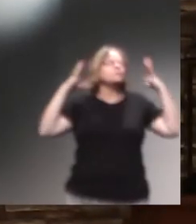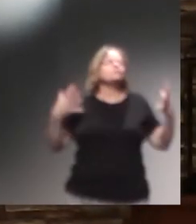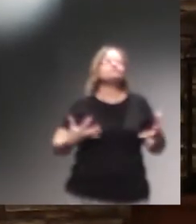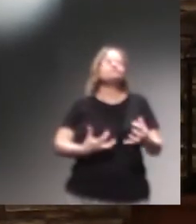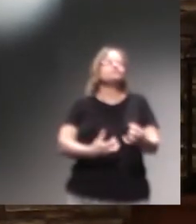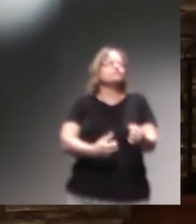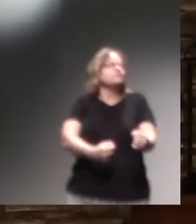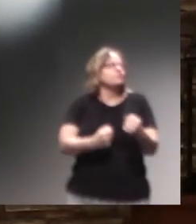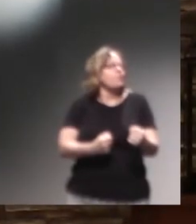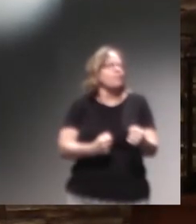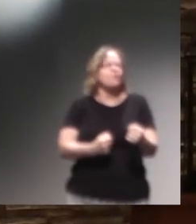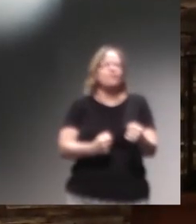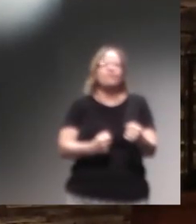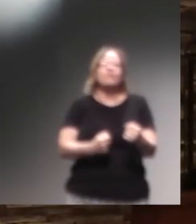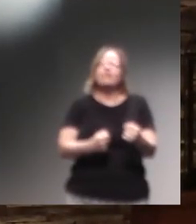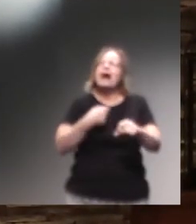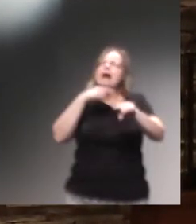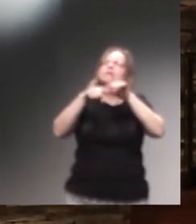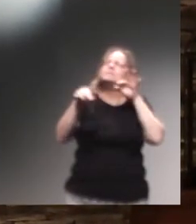you can't imagine.